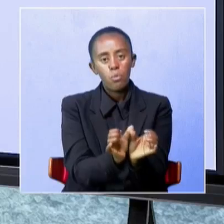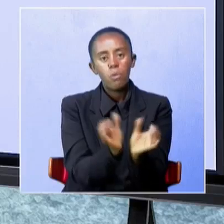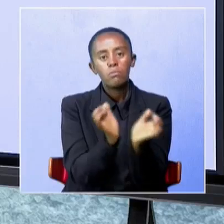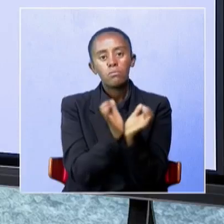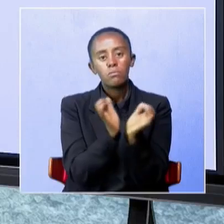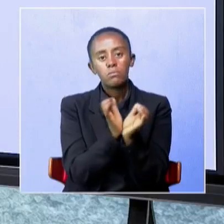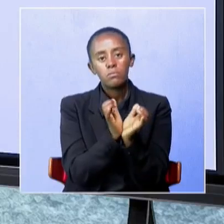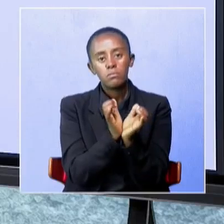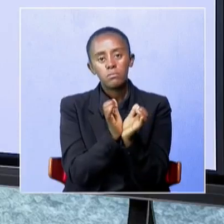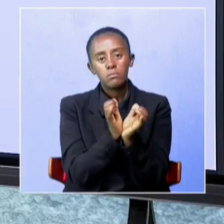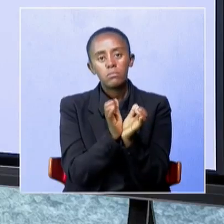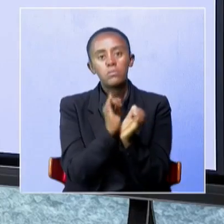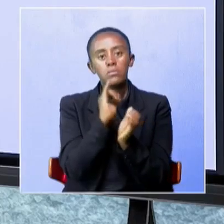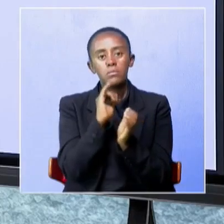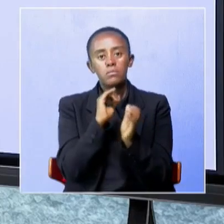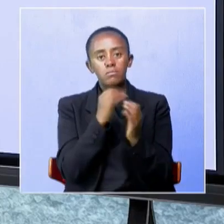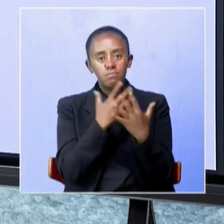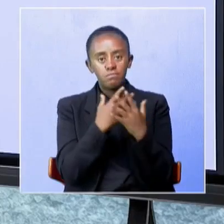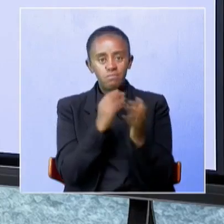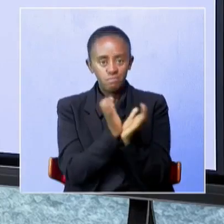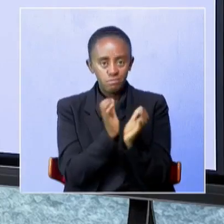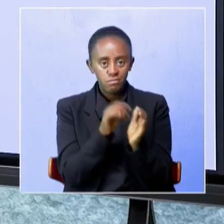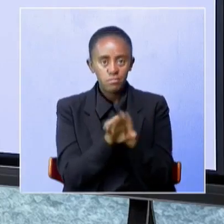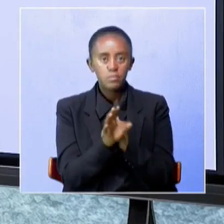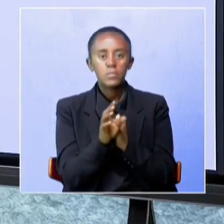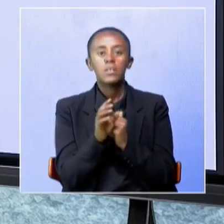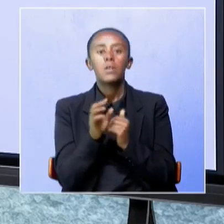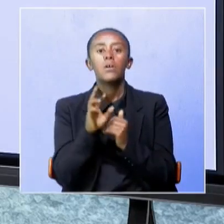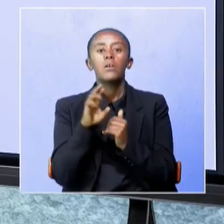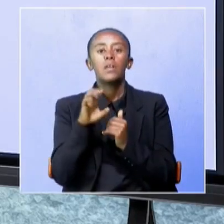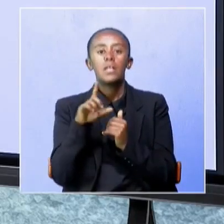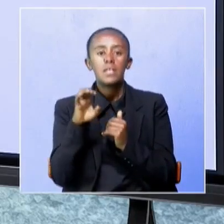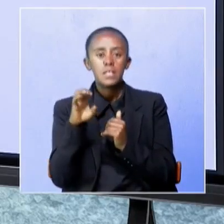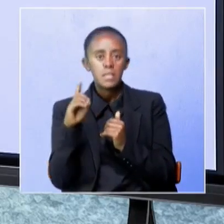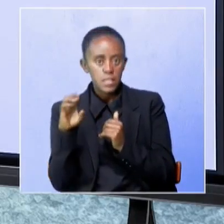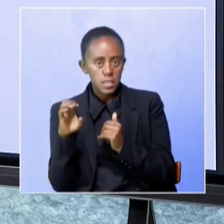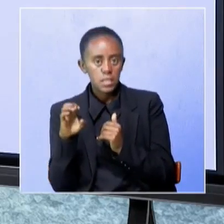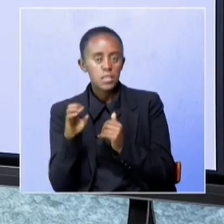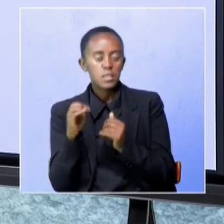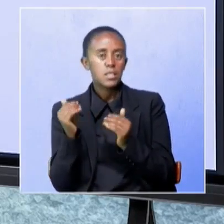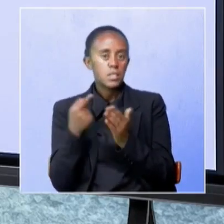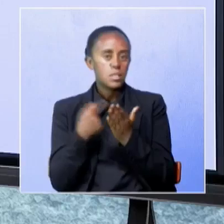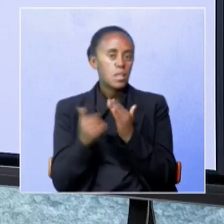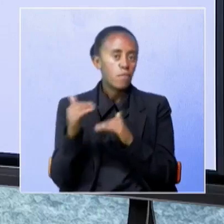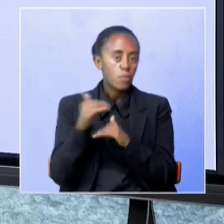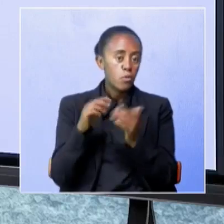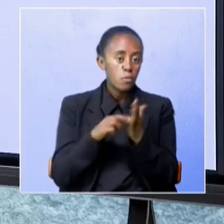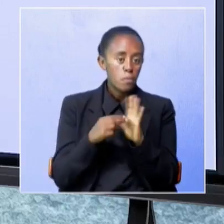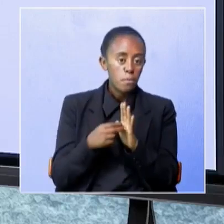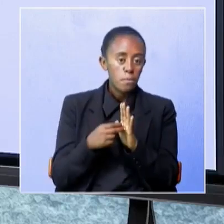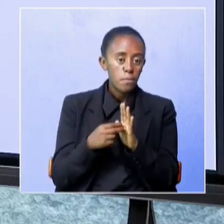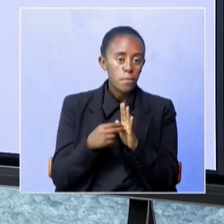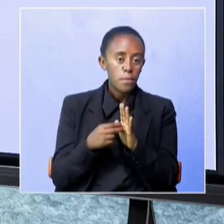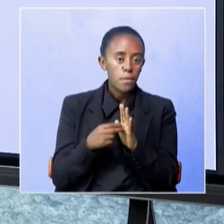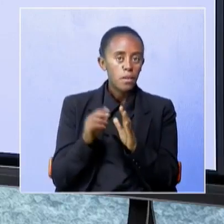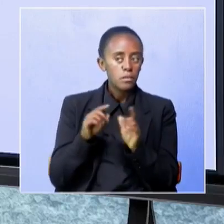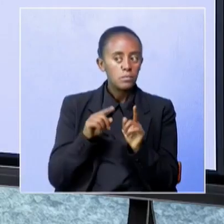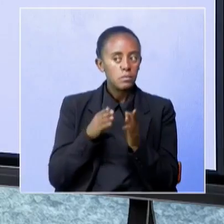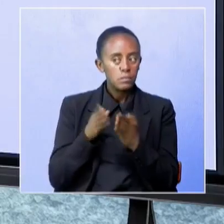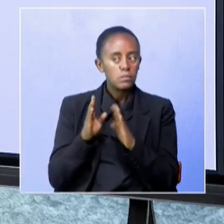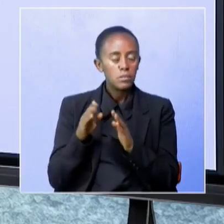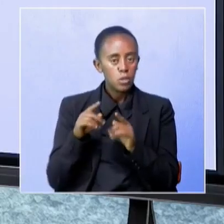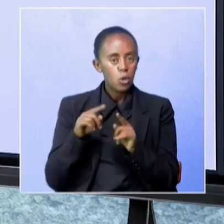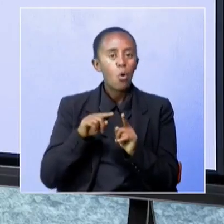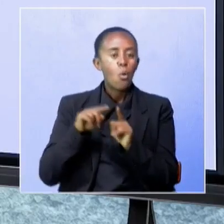in jail. So if we say the prisoner was released this afternoon, that person has been let go from